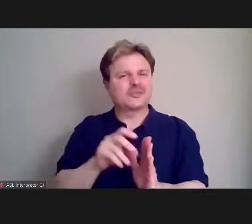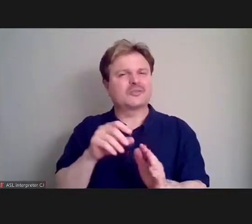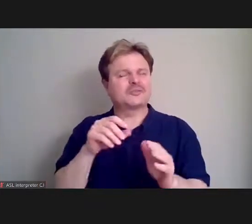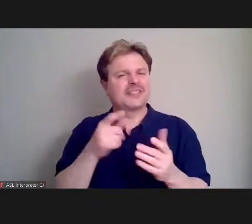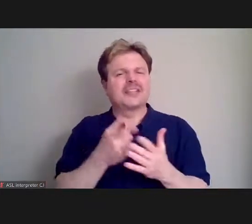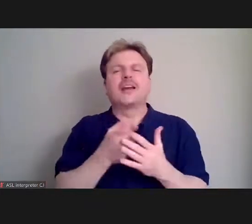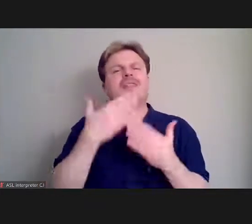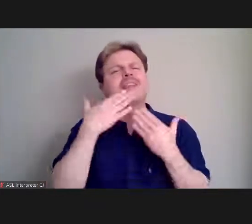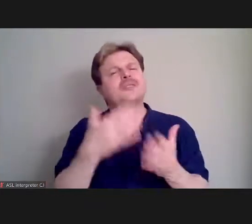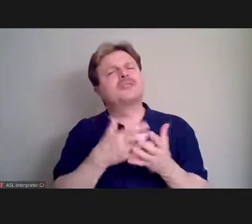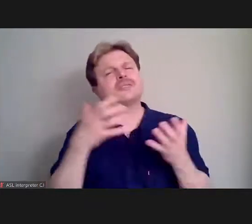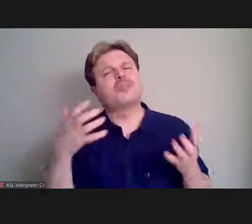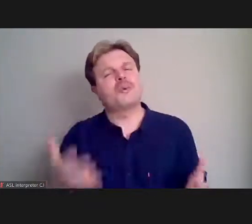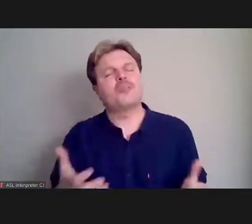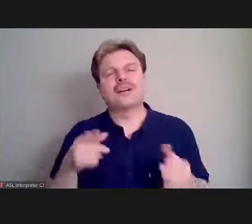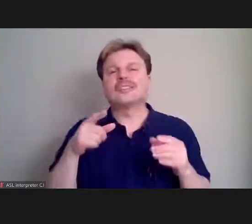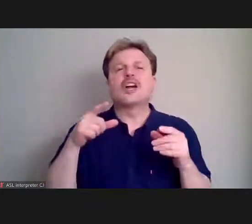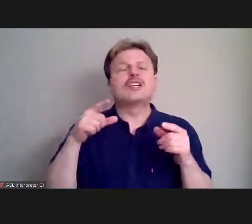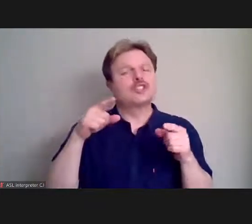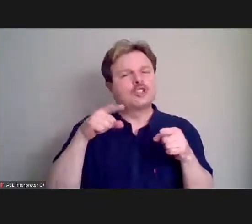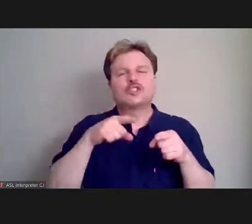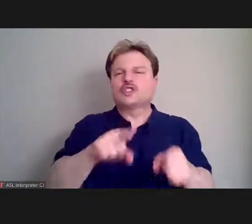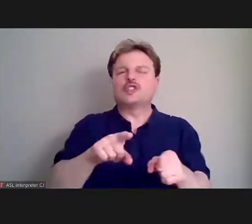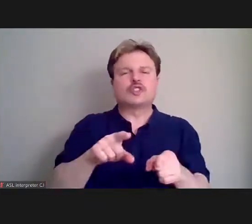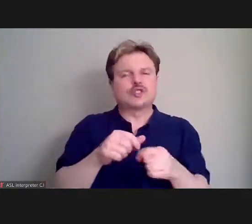time during Seas Week, of all things, which